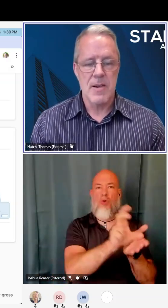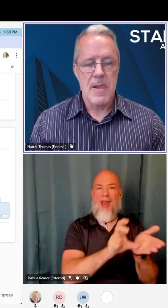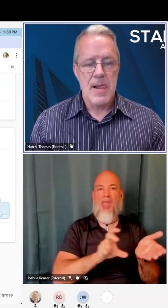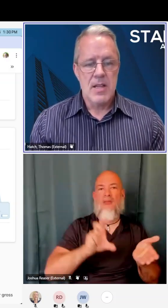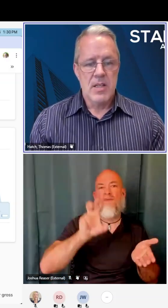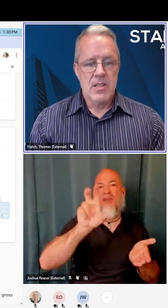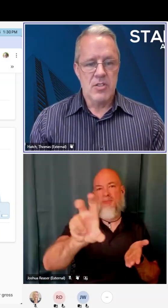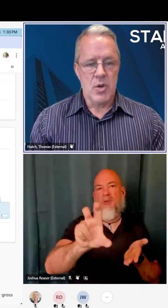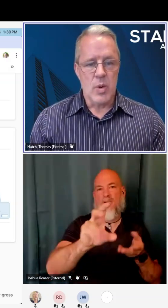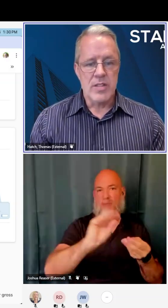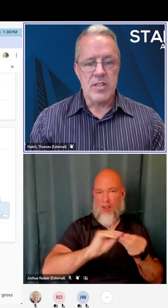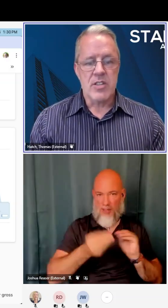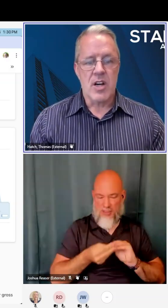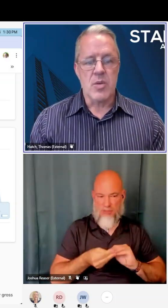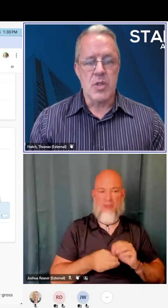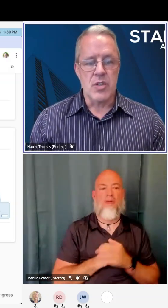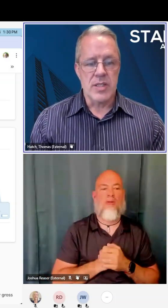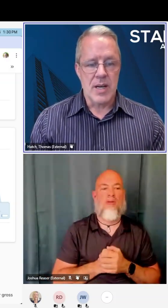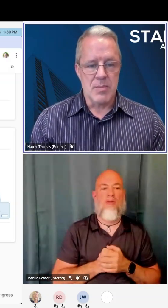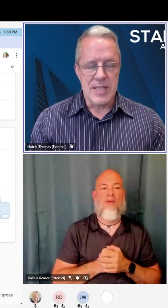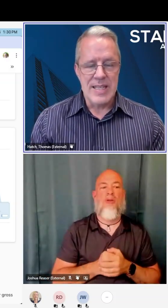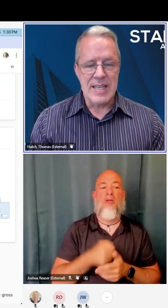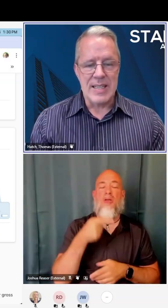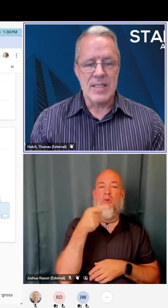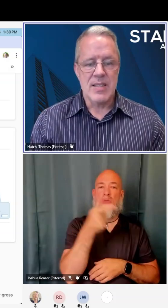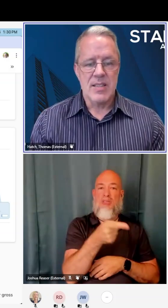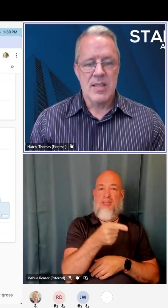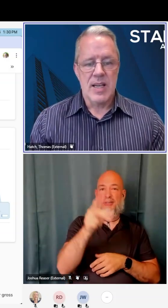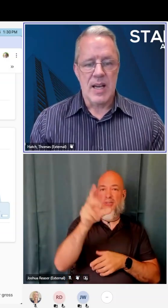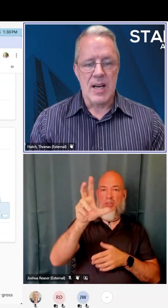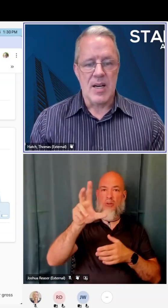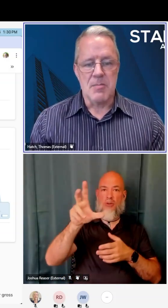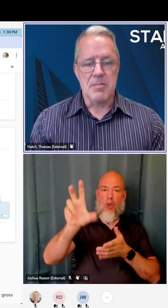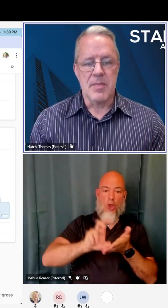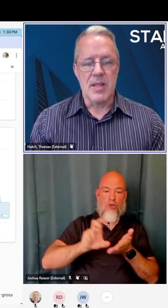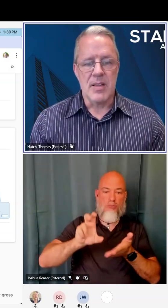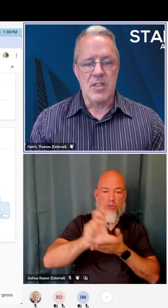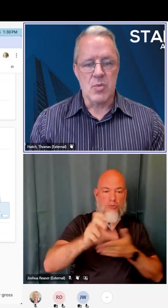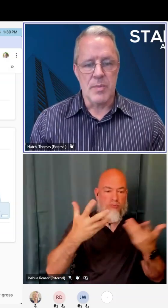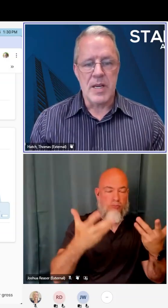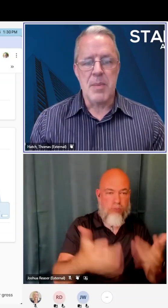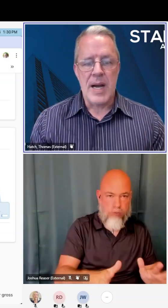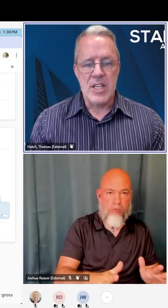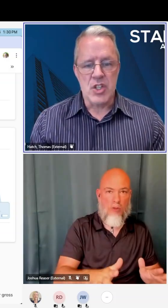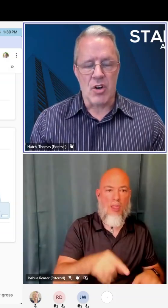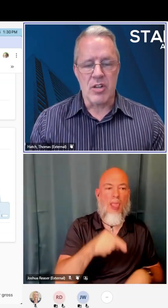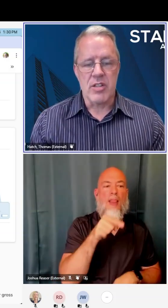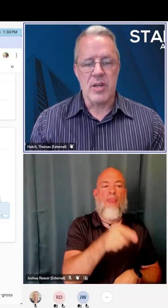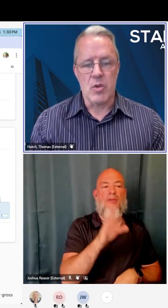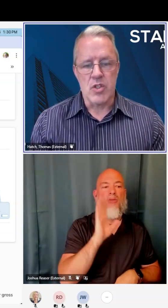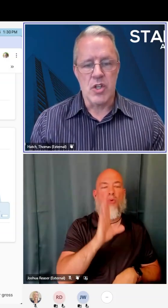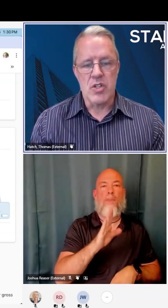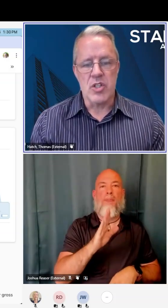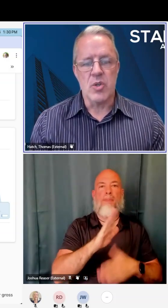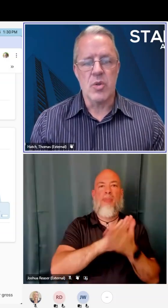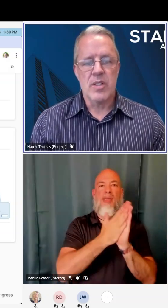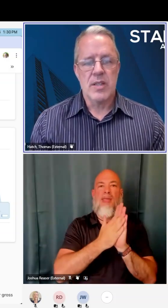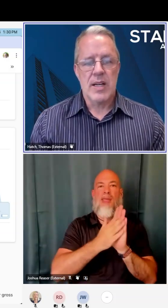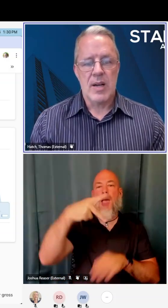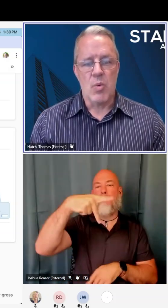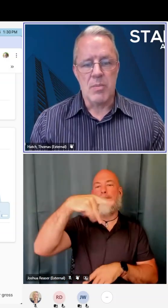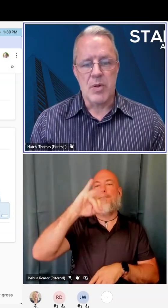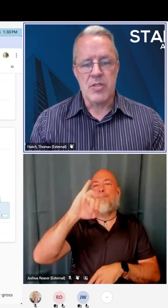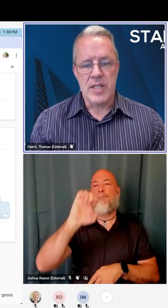allocation. So once this contribution comes in, this will be a pie chart that will show